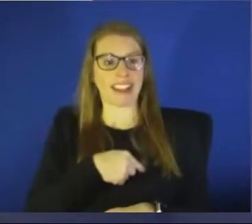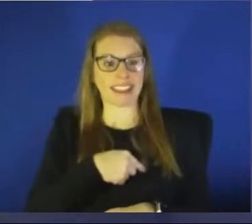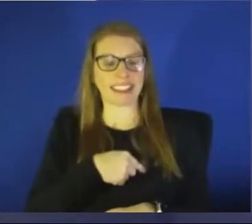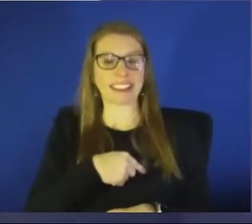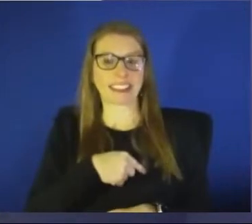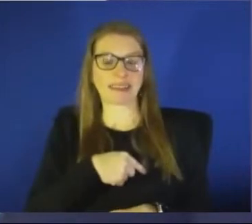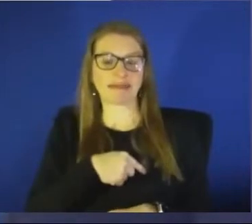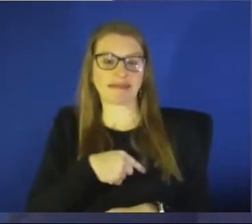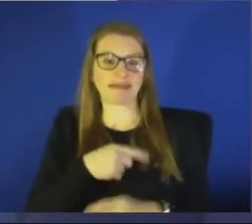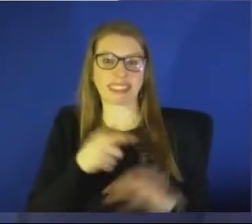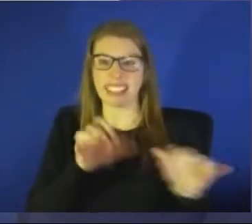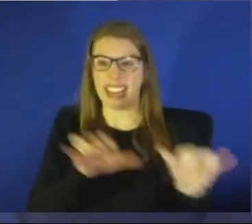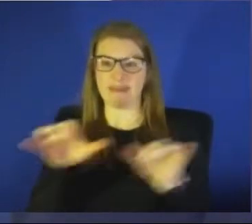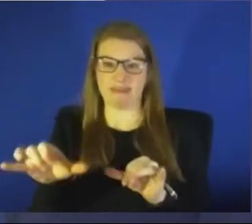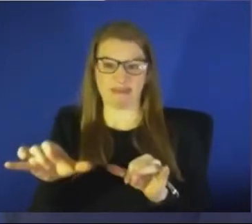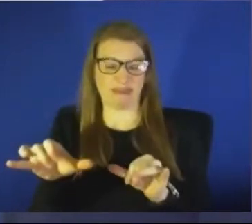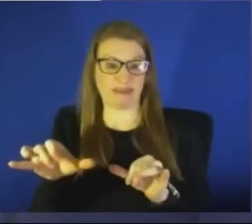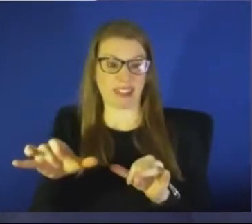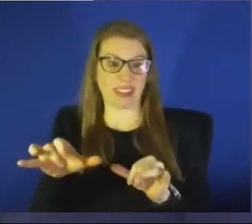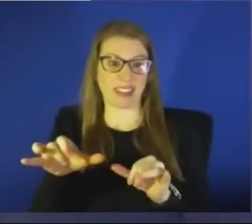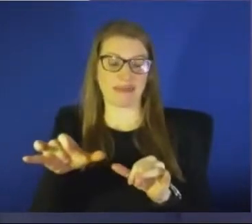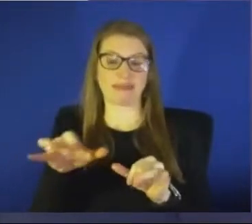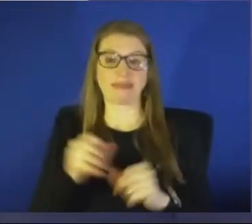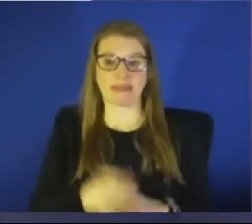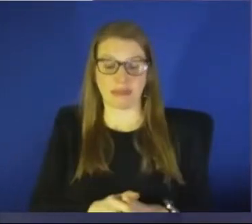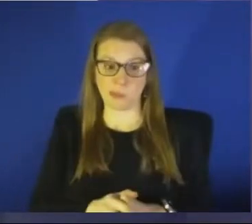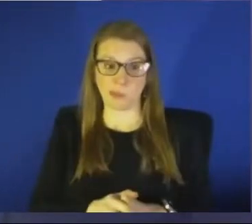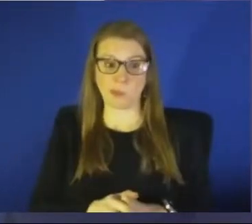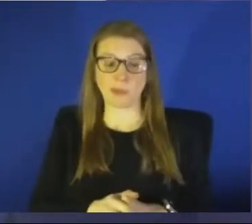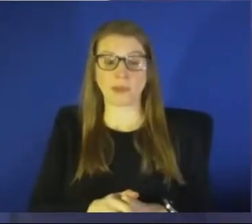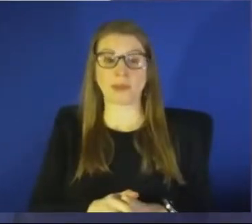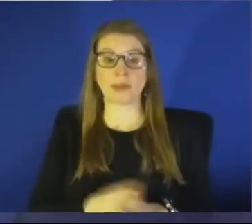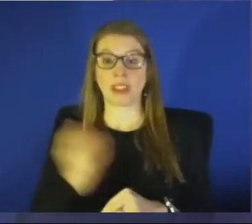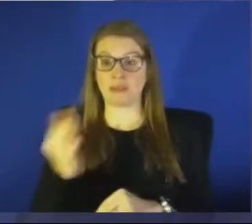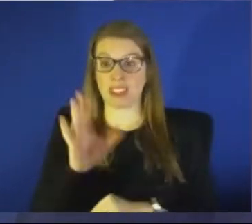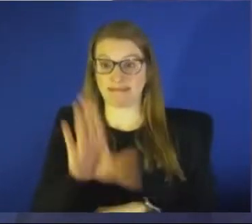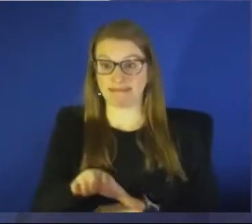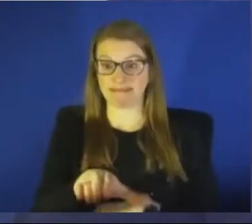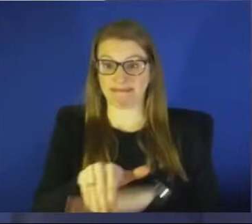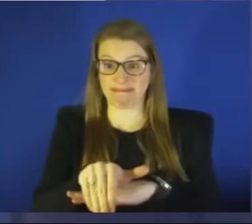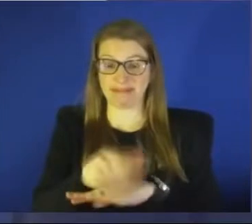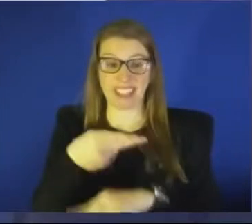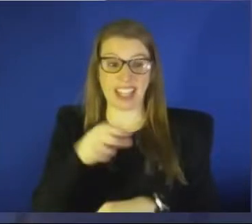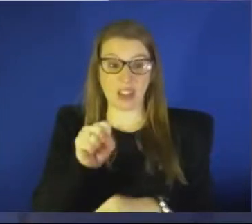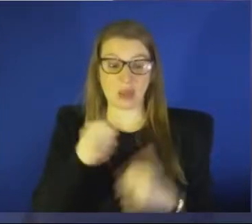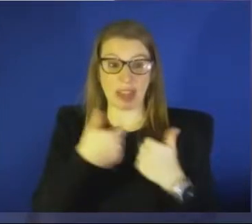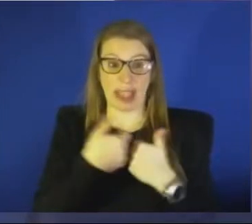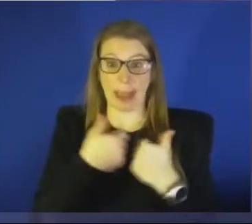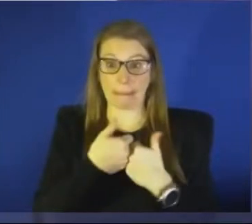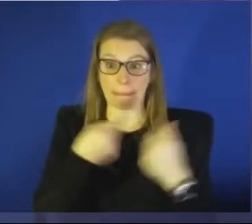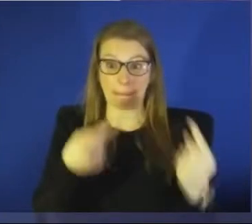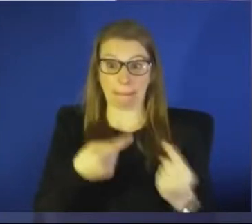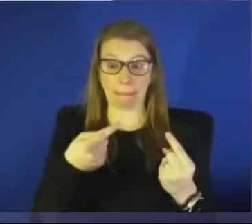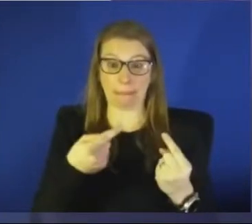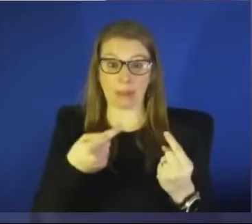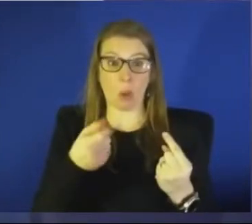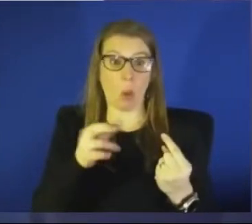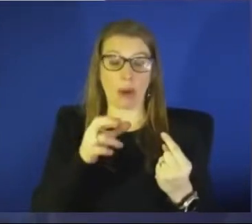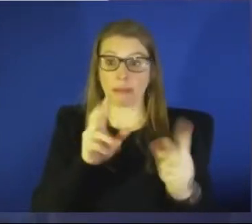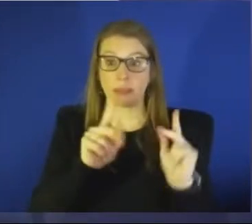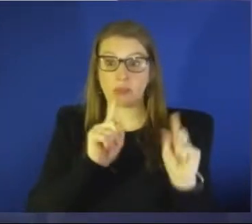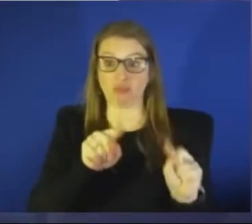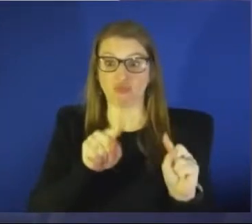There's very similar injuries on a Thursday or Friday evening at a high school game as there are on a Saturday morning or on a